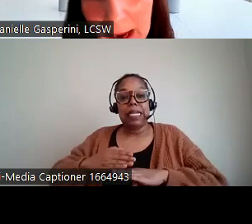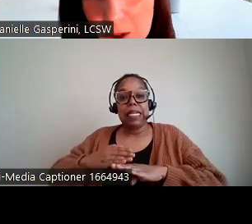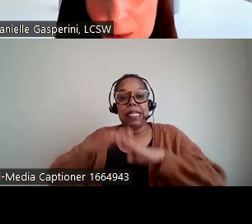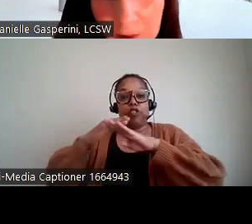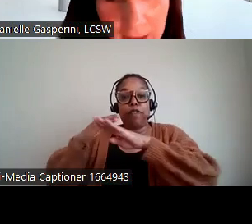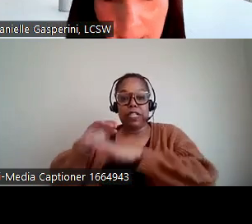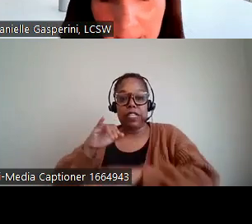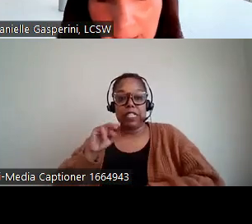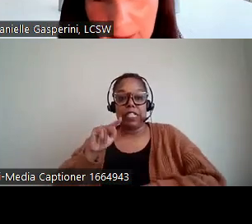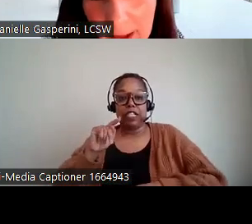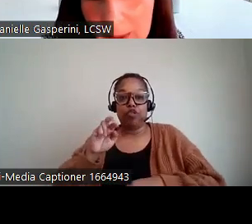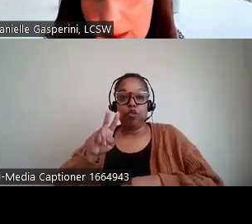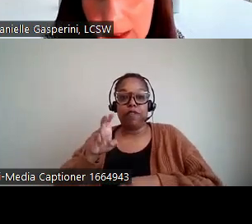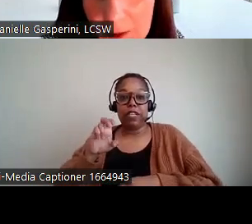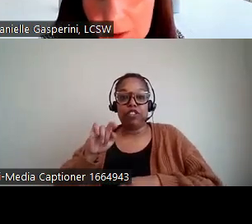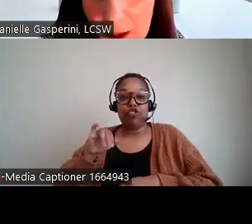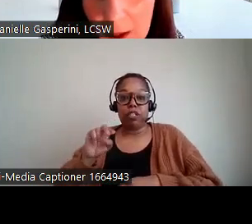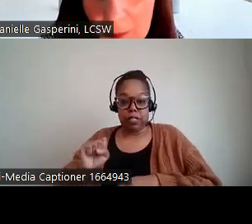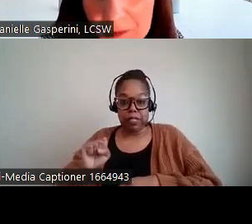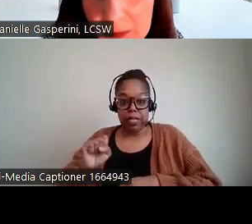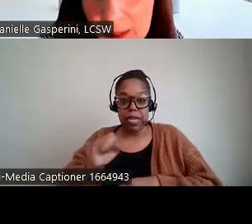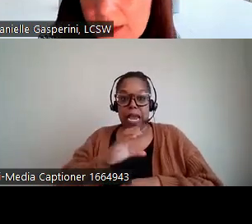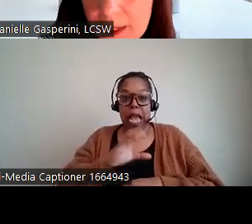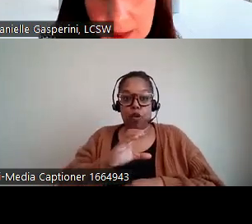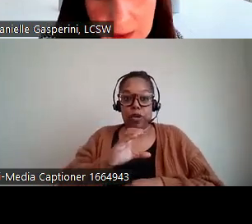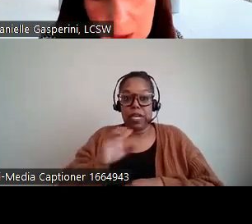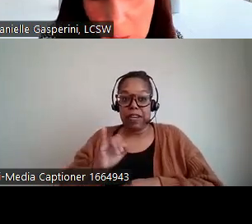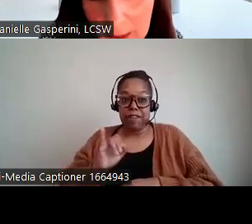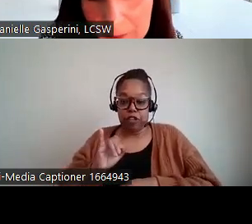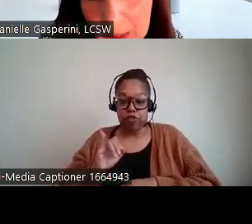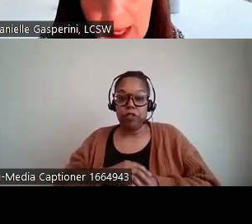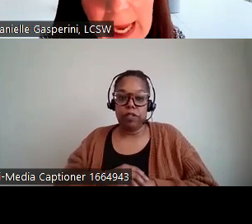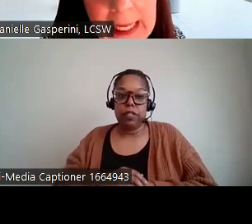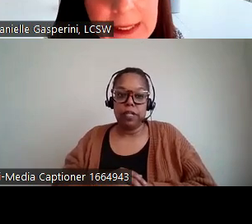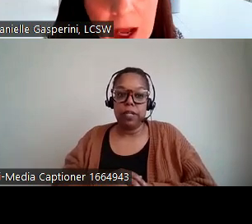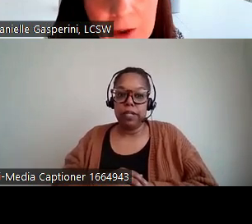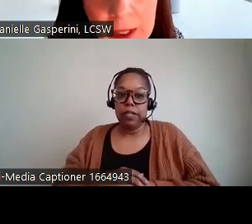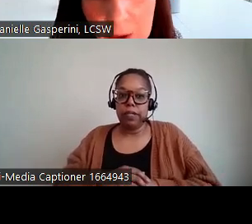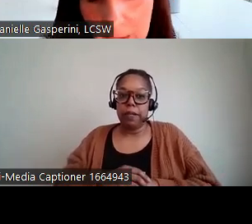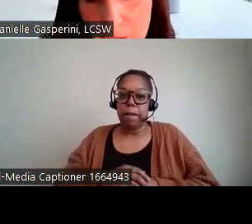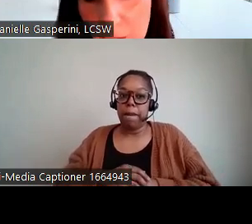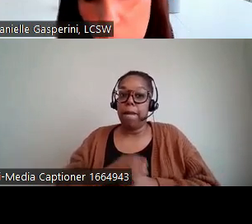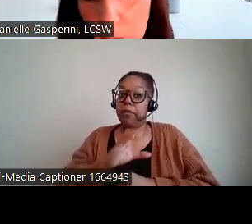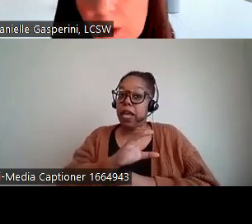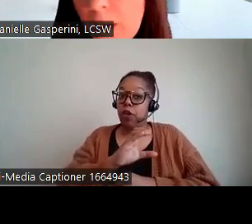an actual thing that we leave that assists in some way. And concrete